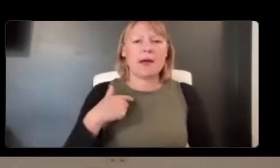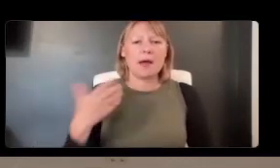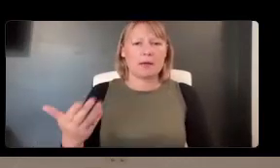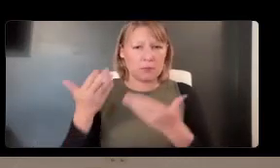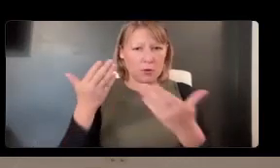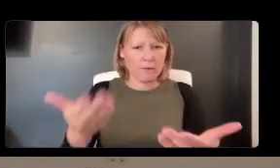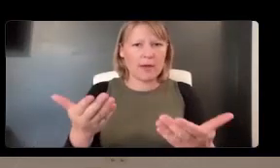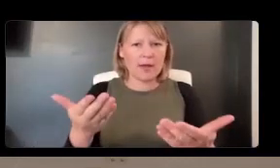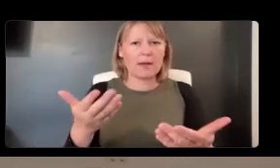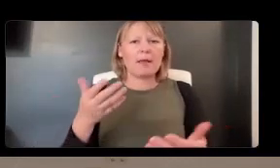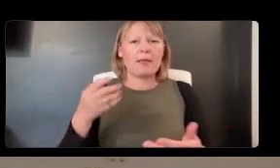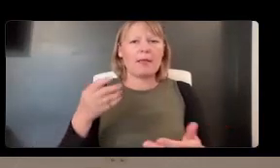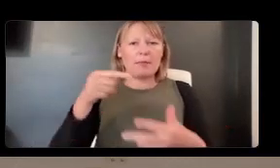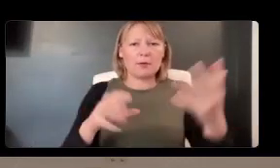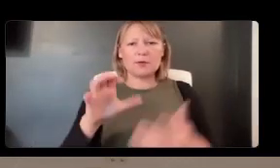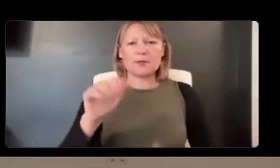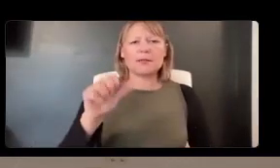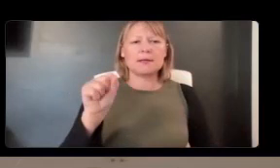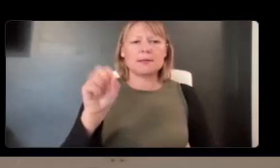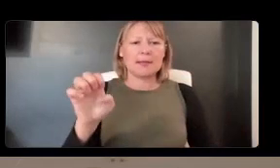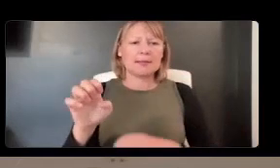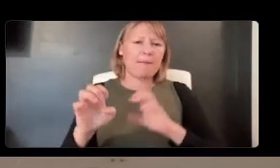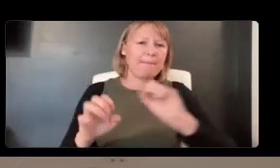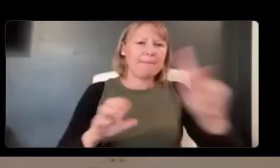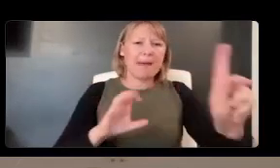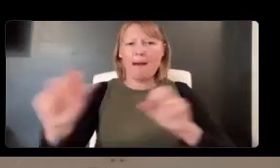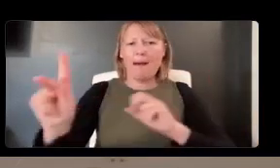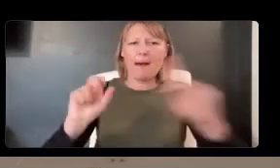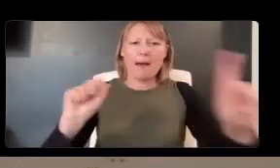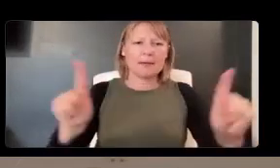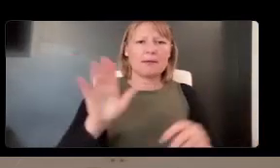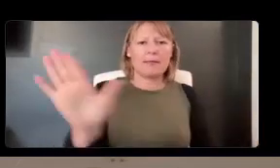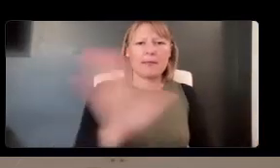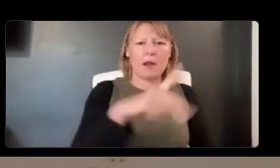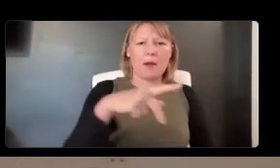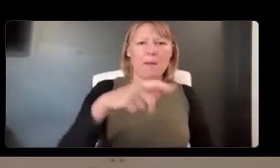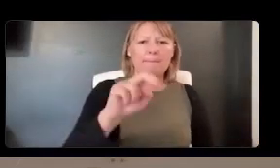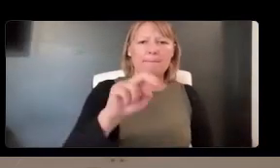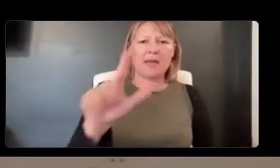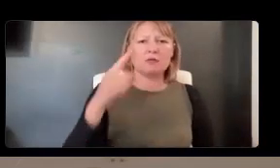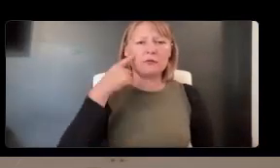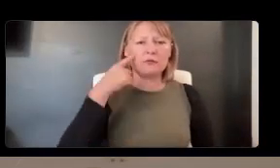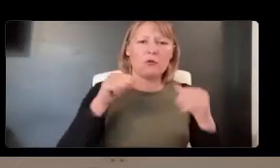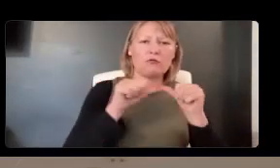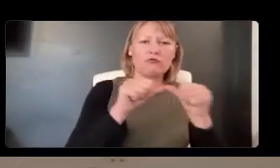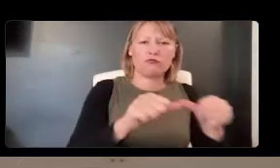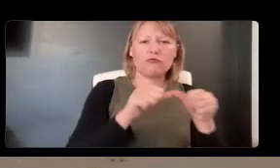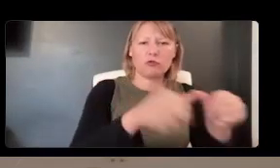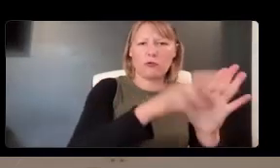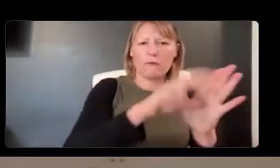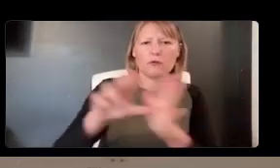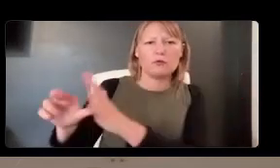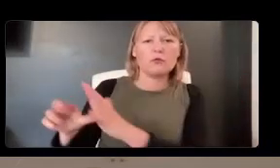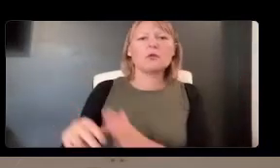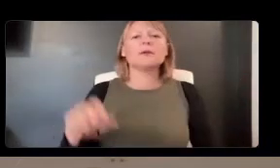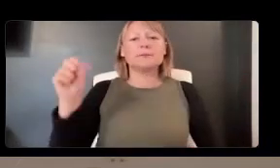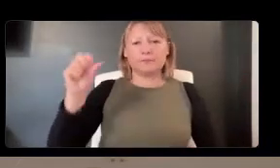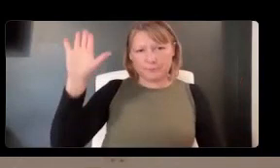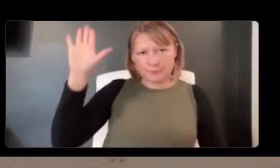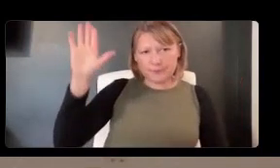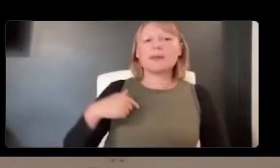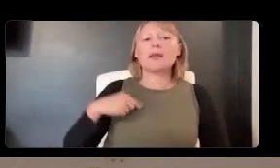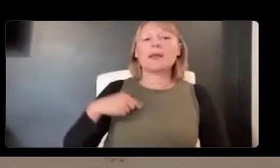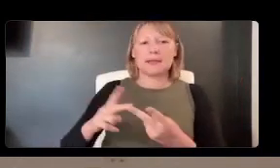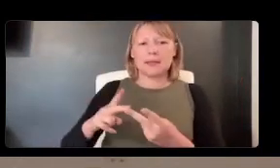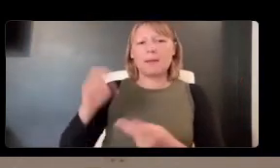respective panels for further consideration. Okay, thank you. Board members, is there a second? Yes, Madam Chair, this is Board Member Pamela